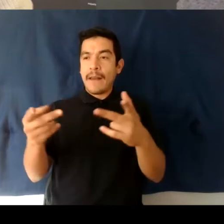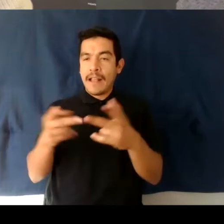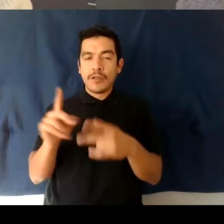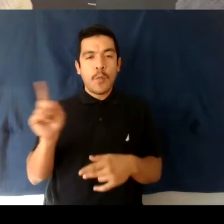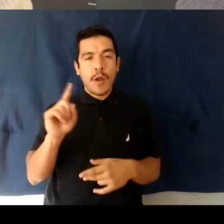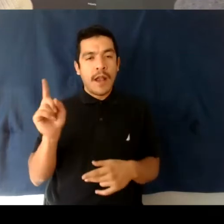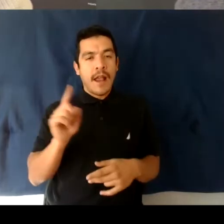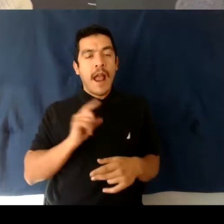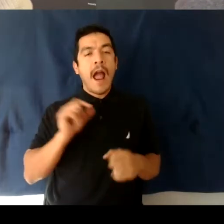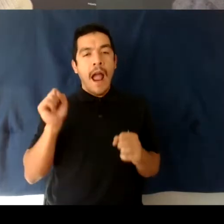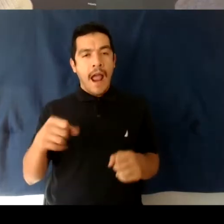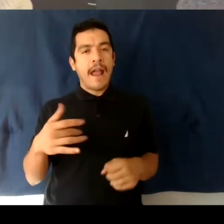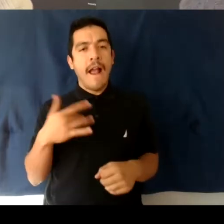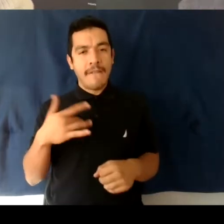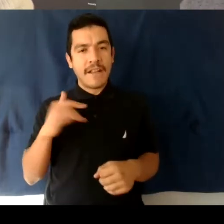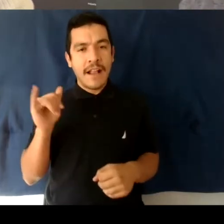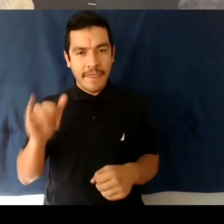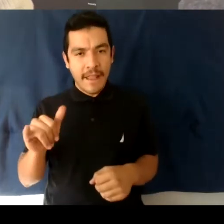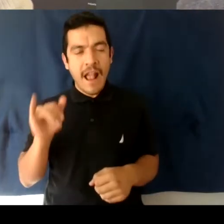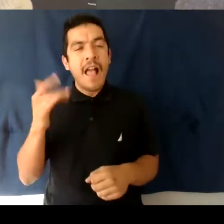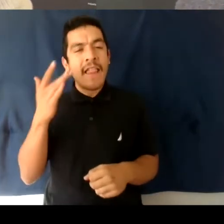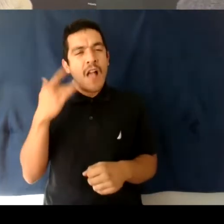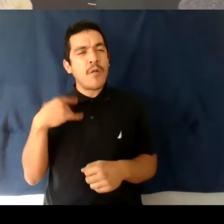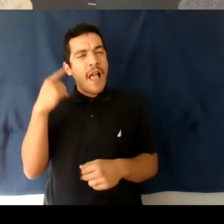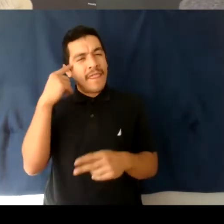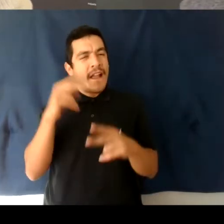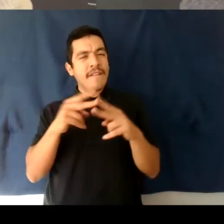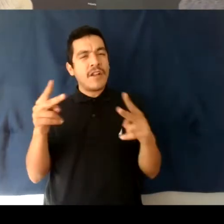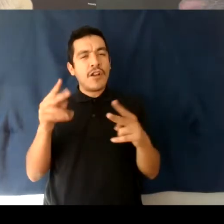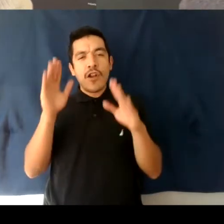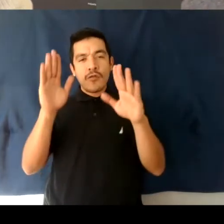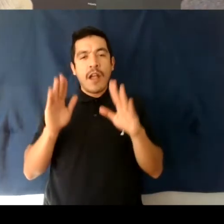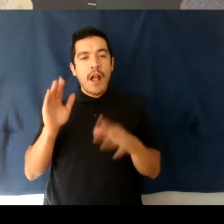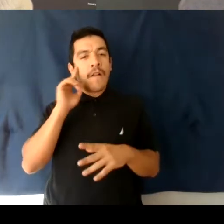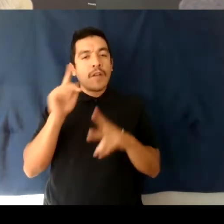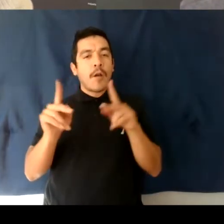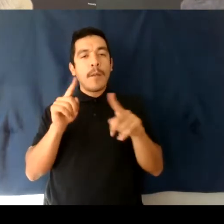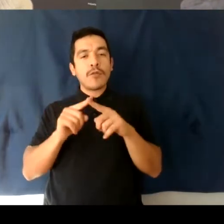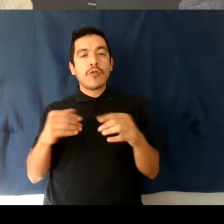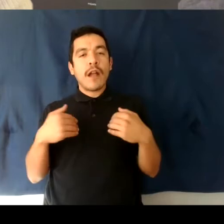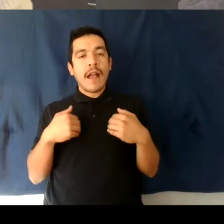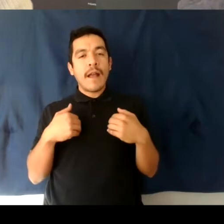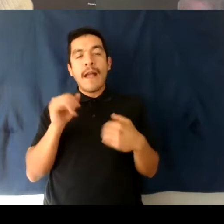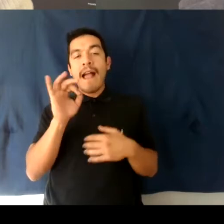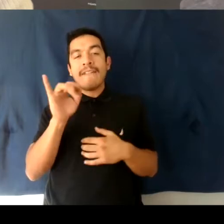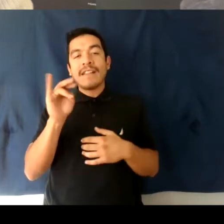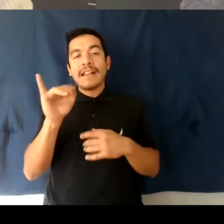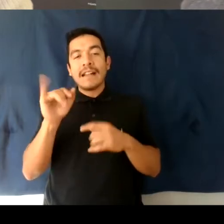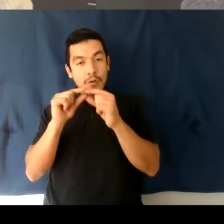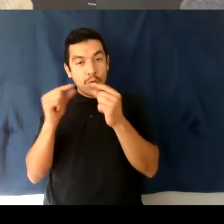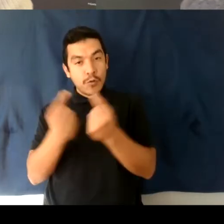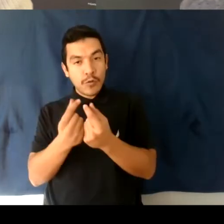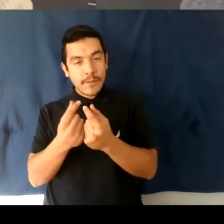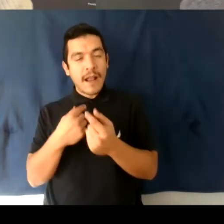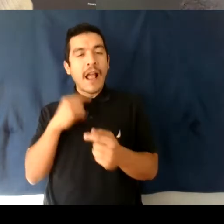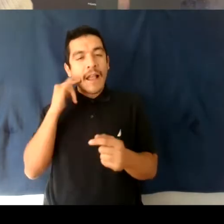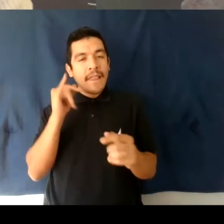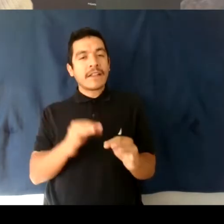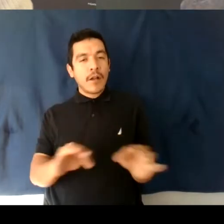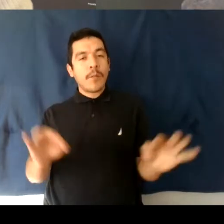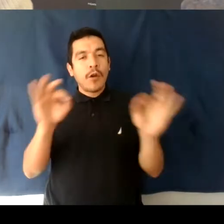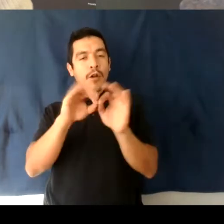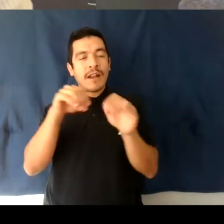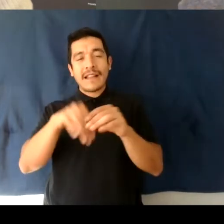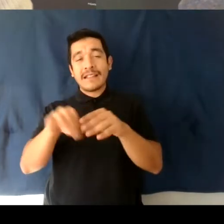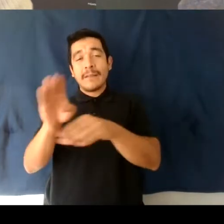where I can feel that. And that's why I think it's really great for folks to have affinity groups. I really think that's so important. And